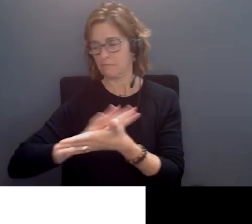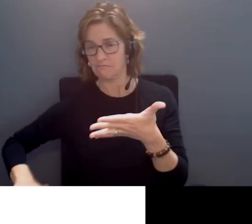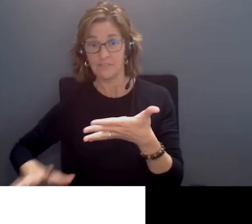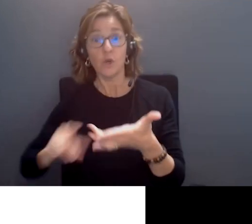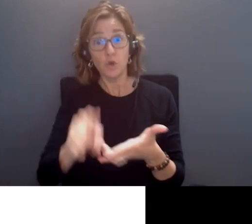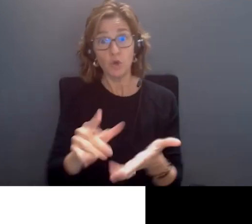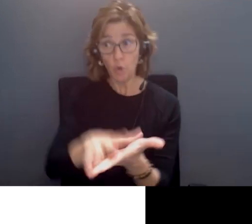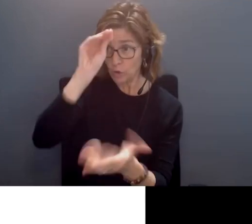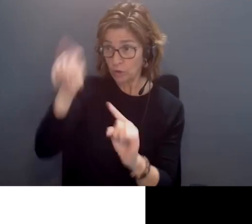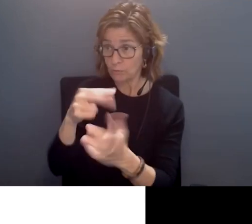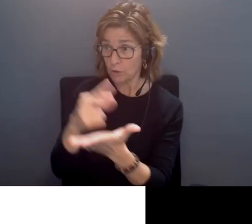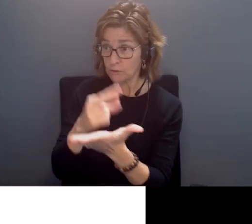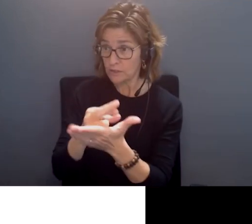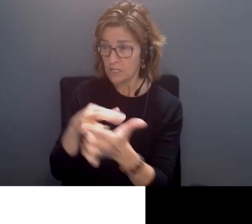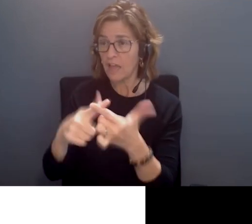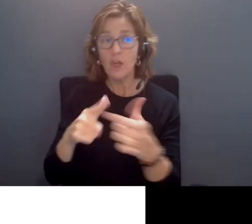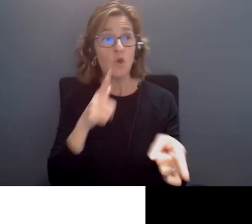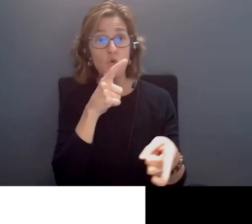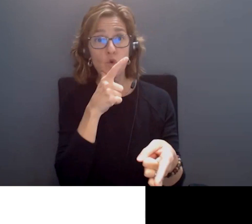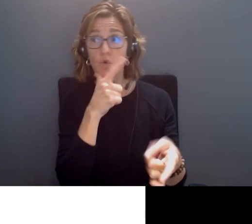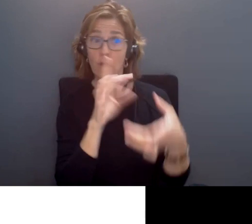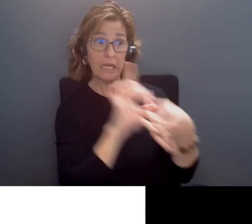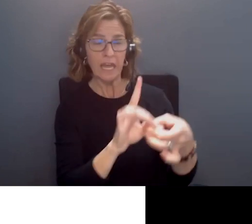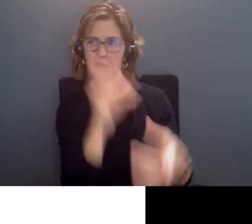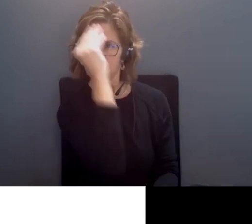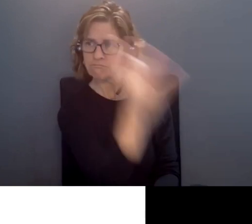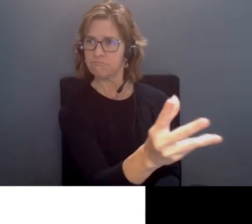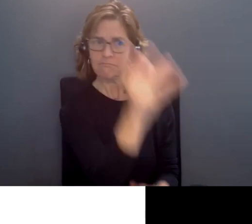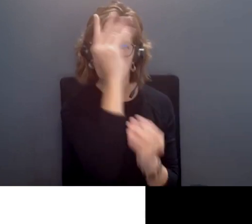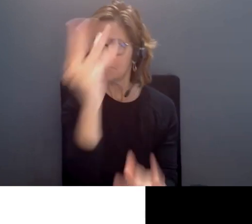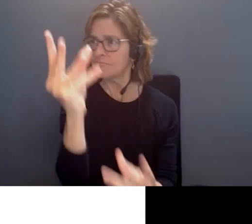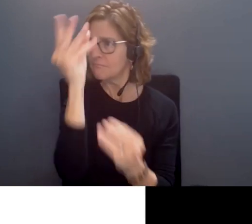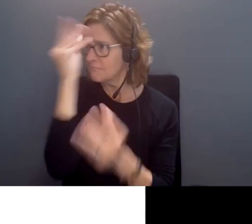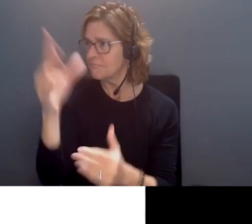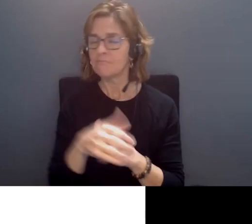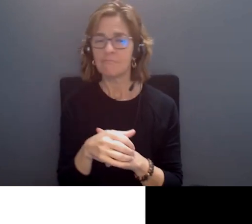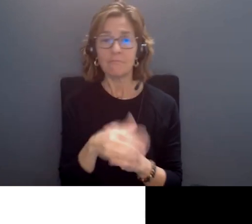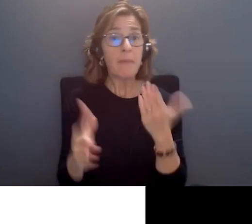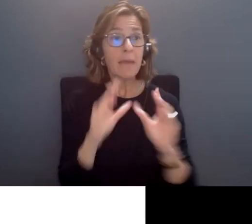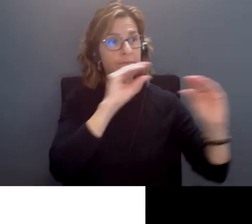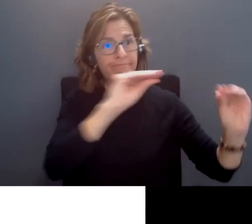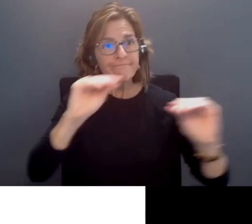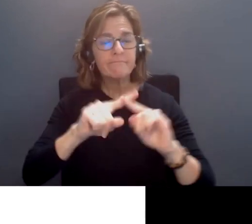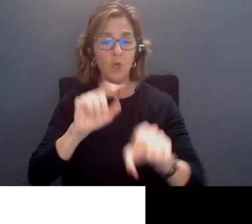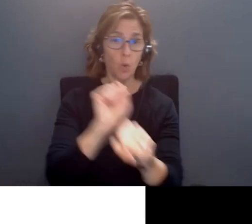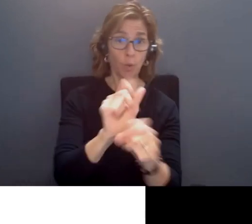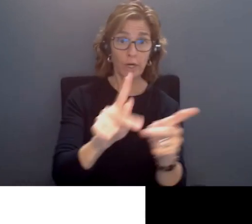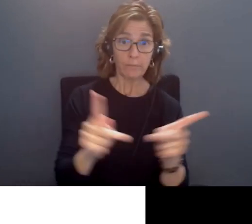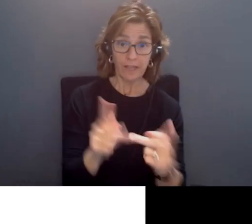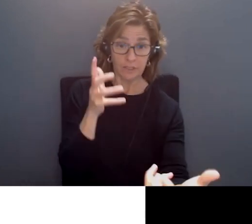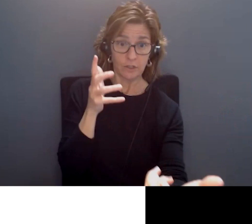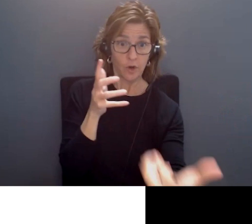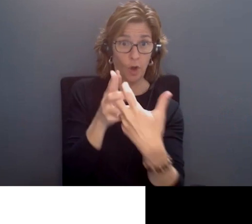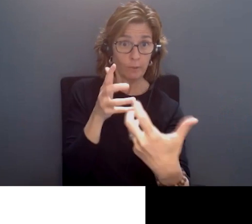stakeholders. Others could be information about workplace accommodations, sharing relevant legislation, and so